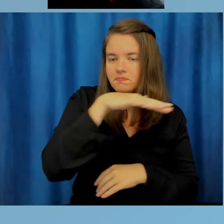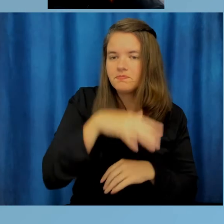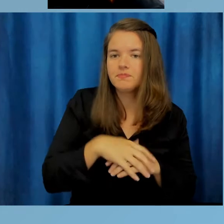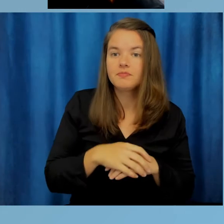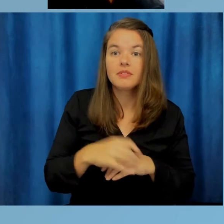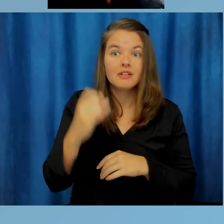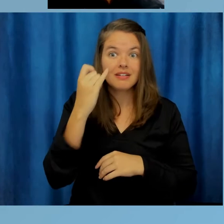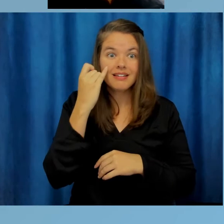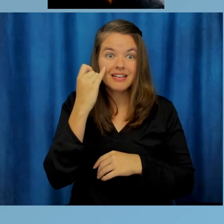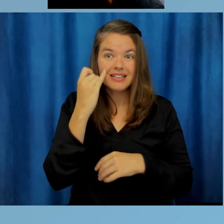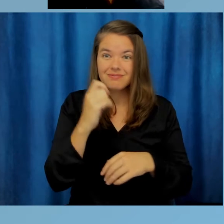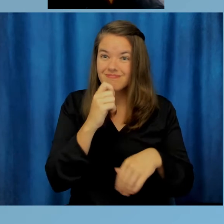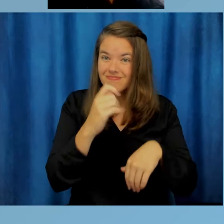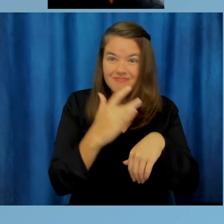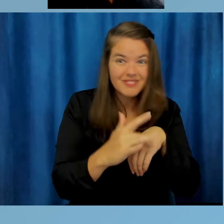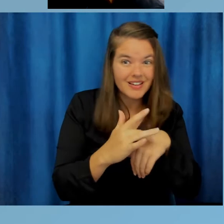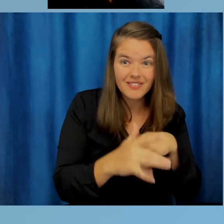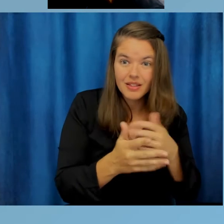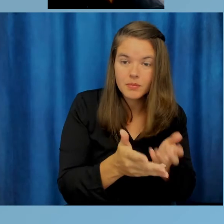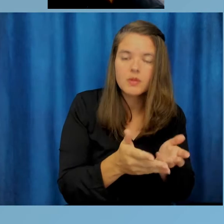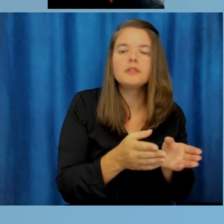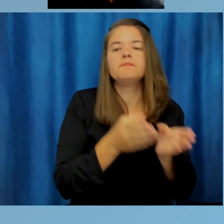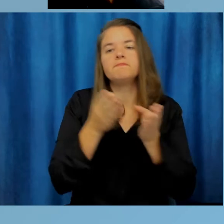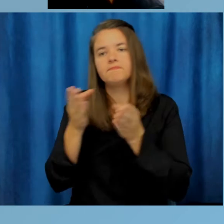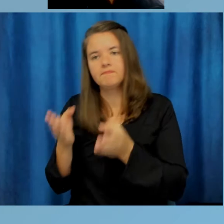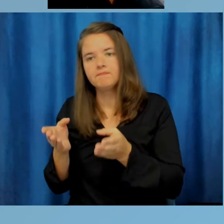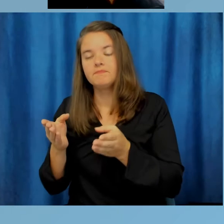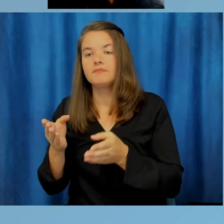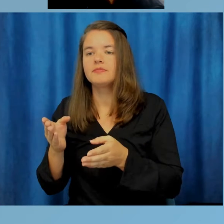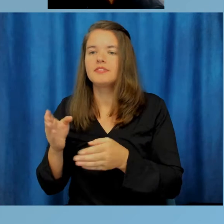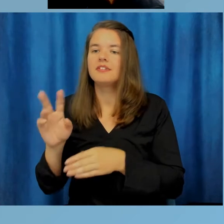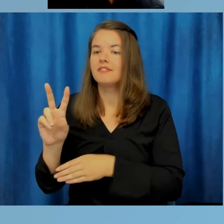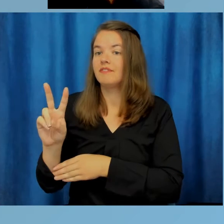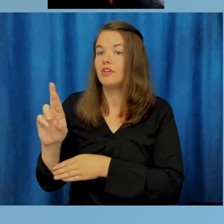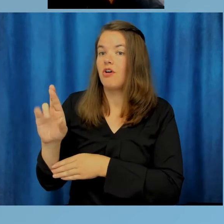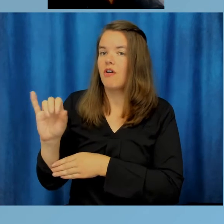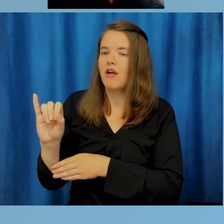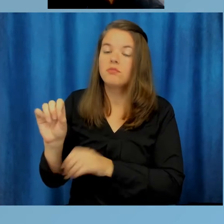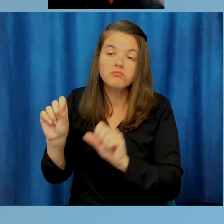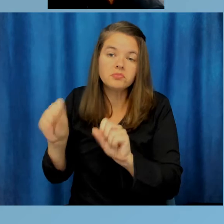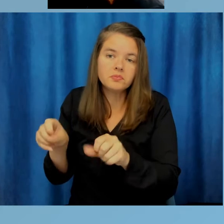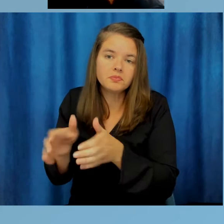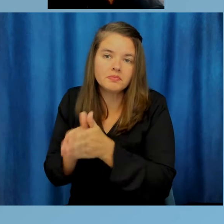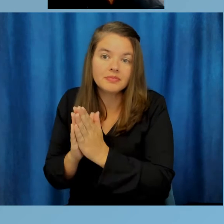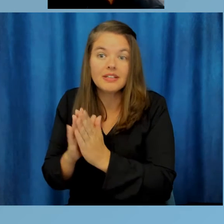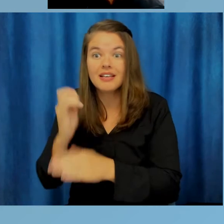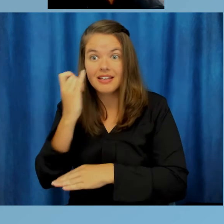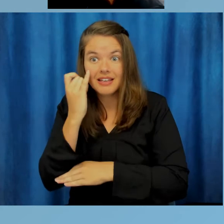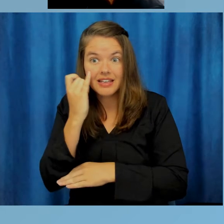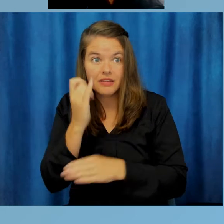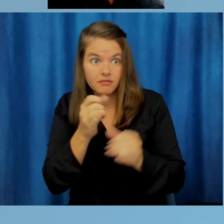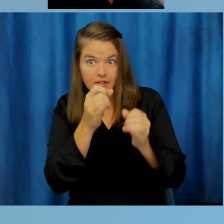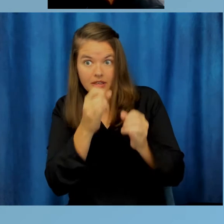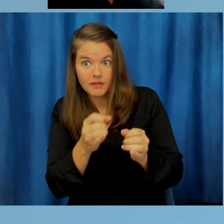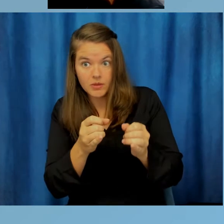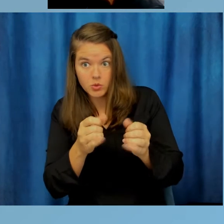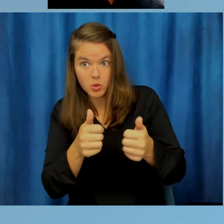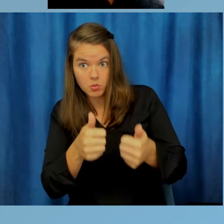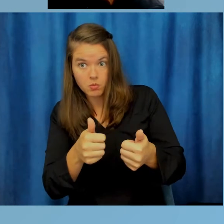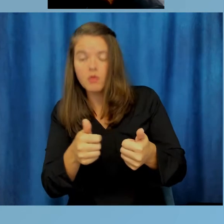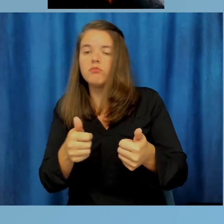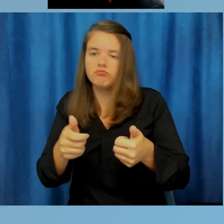community. If they're not available, a video remote interpreter, it can be requested if that's all right with